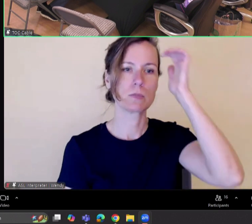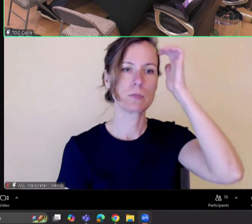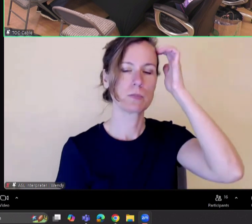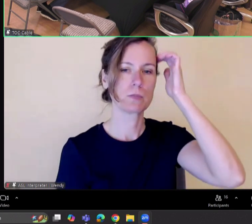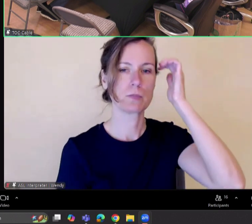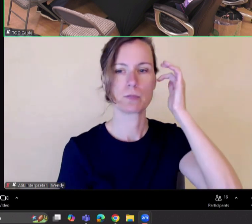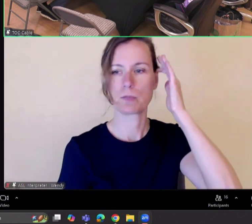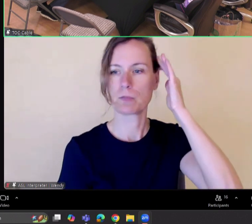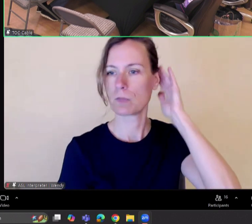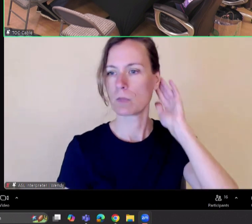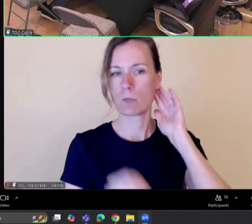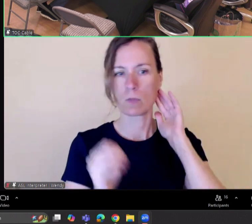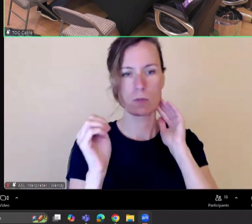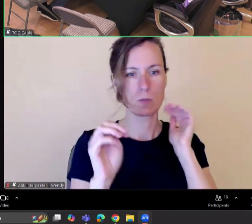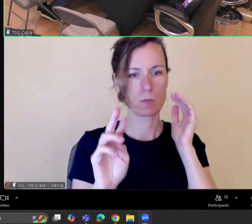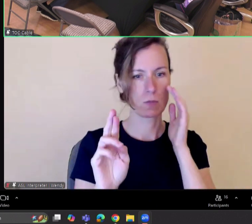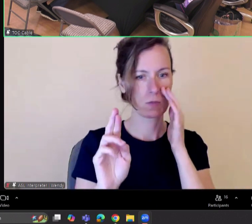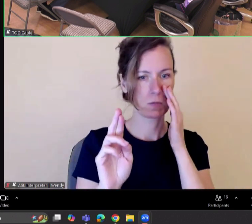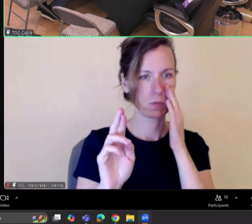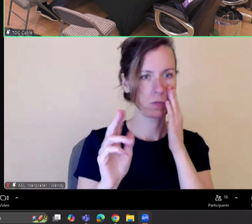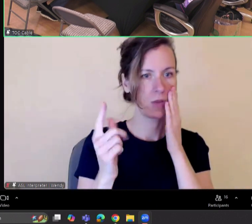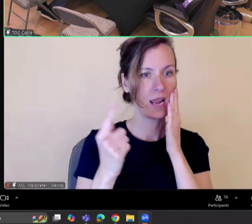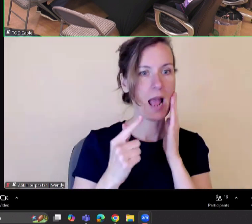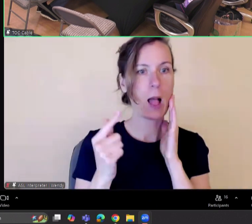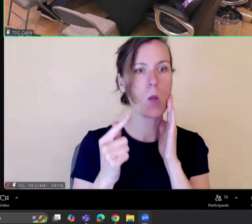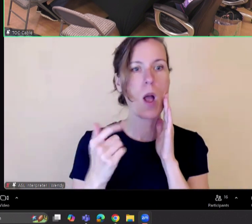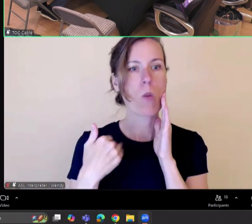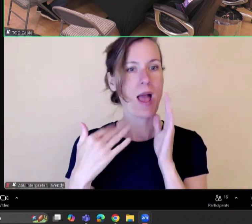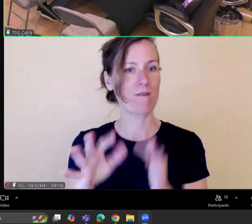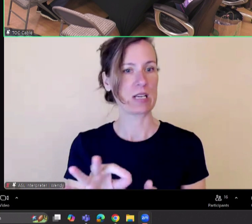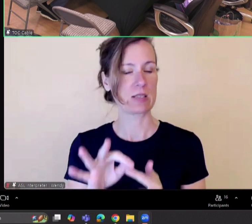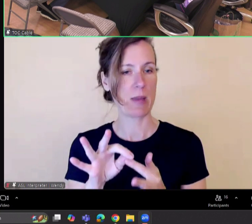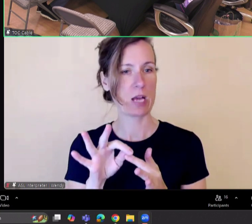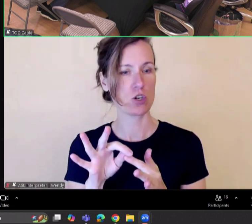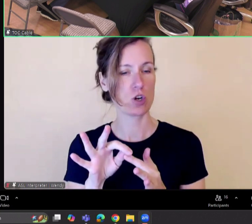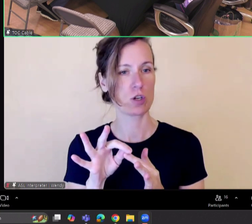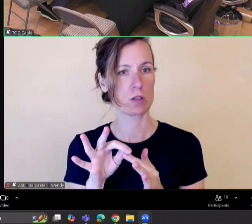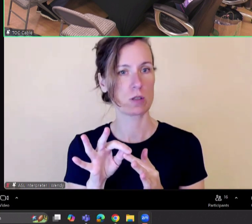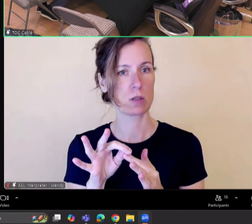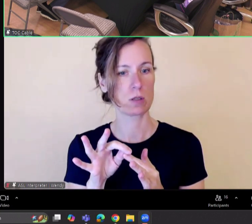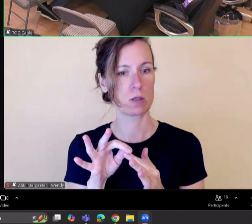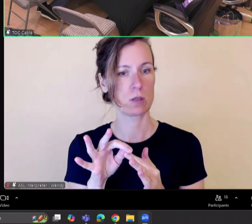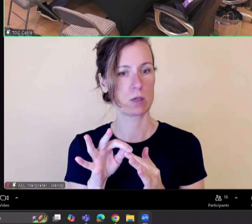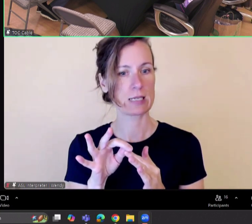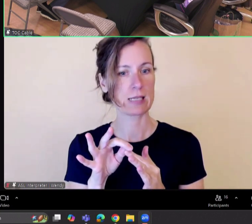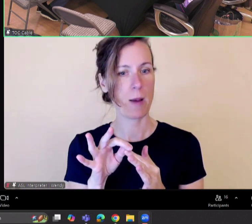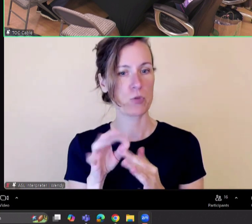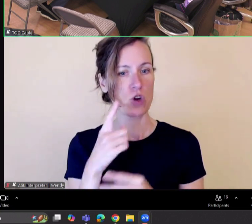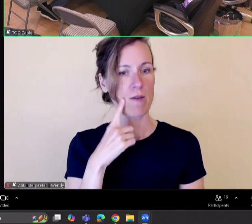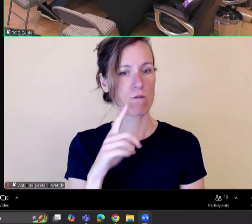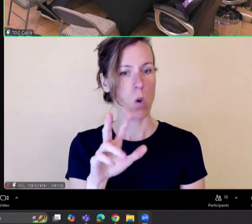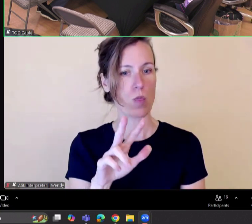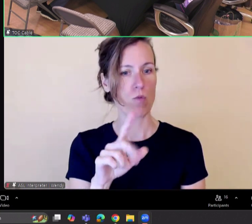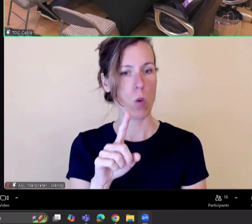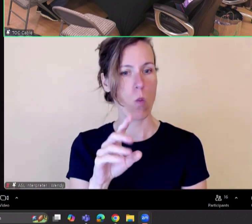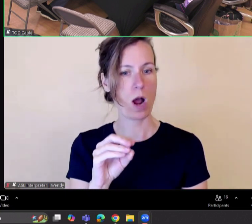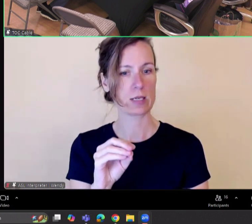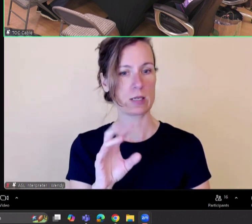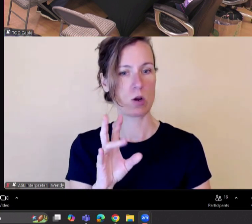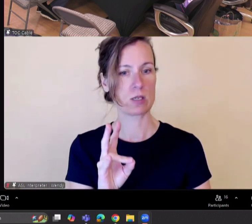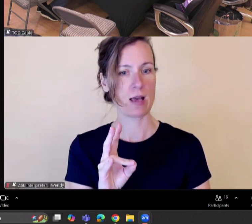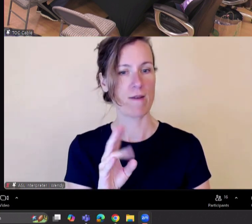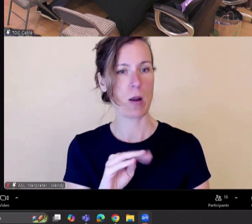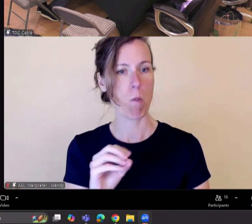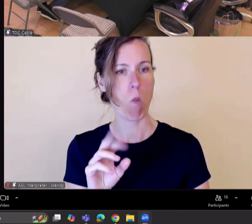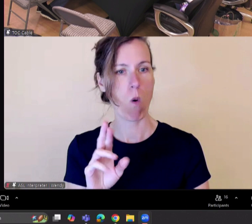Mr. Galloway, we have our special exception for 3107 Morrow Avenue. Yeah,